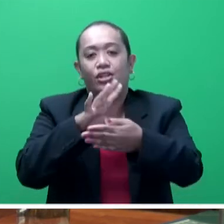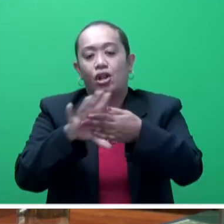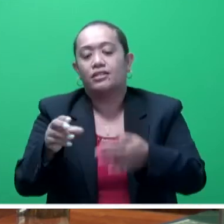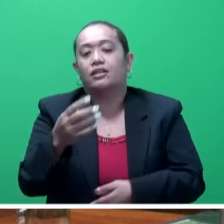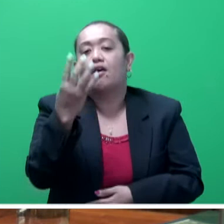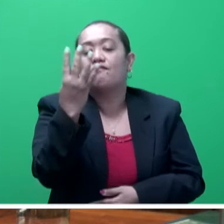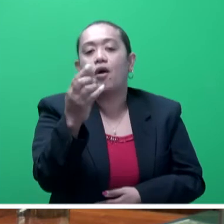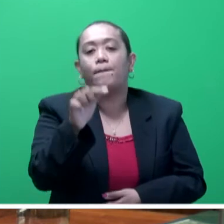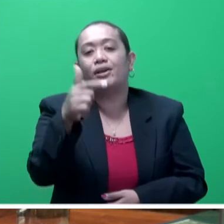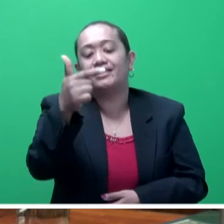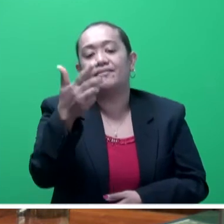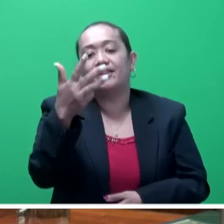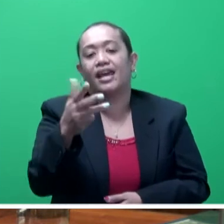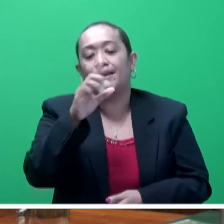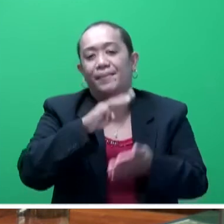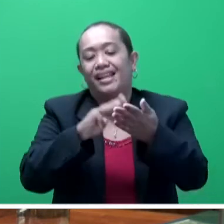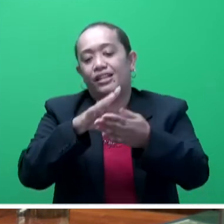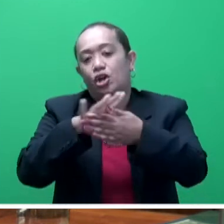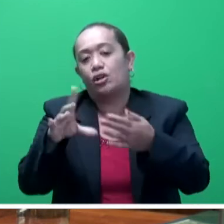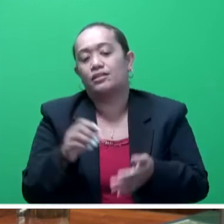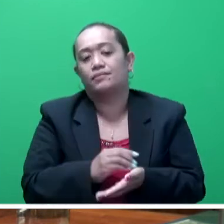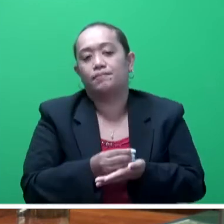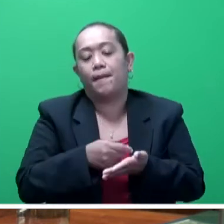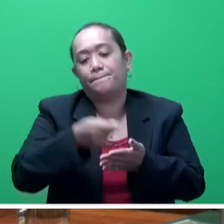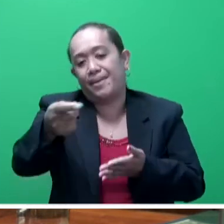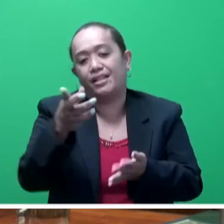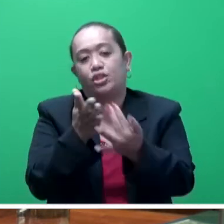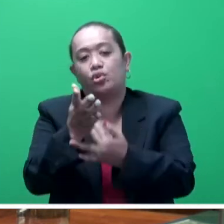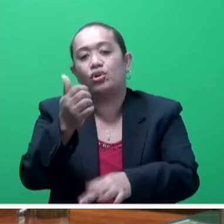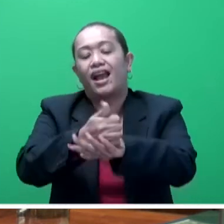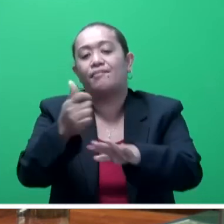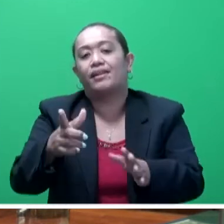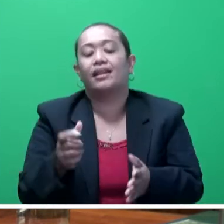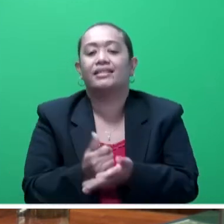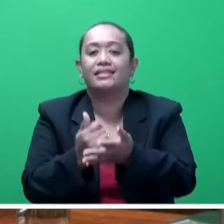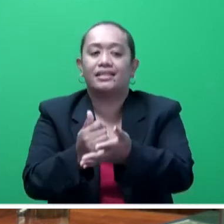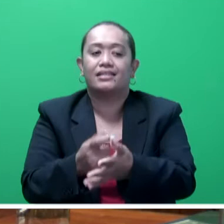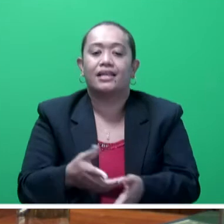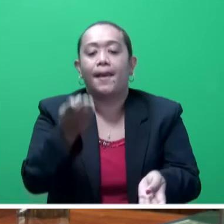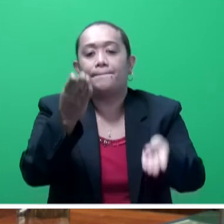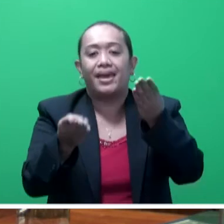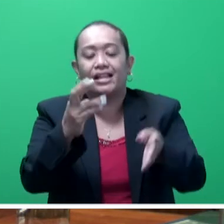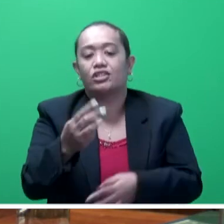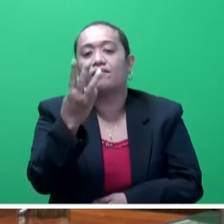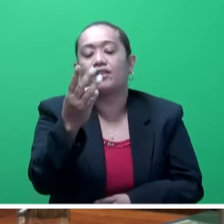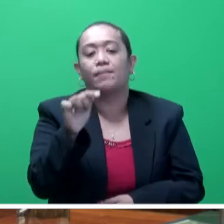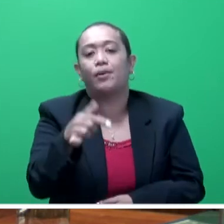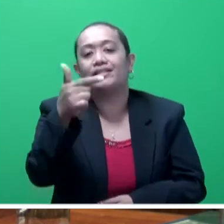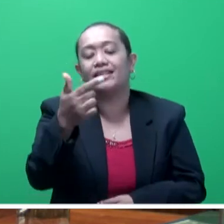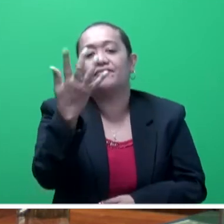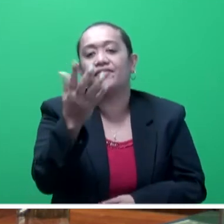$4.79 million has been paid through government assistance, and the balance of $3.75 million has been met by the